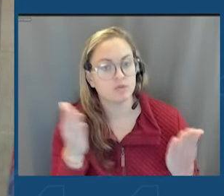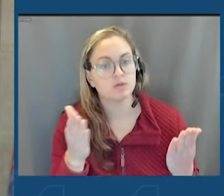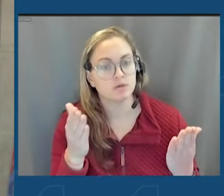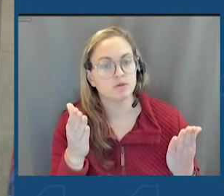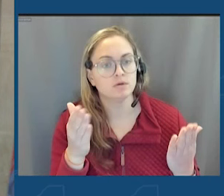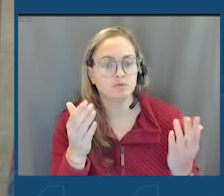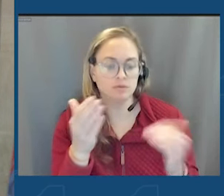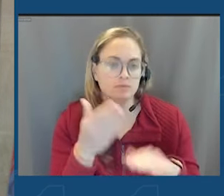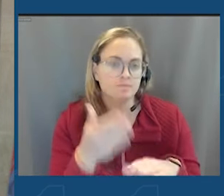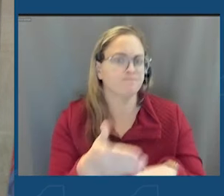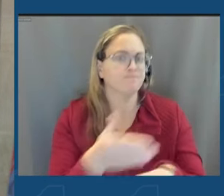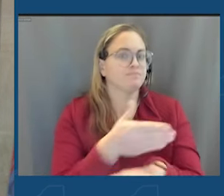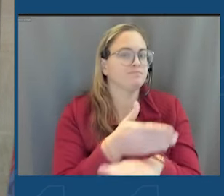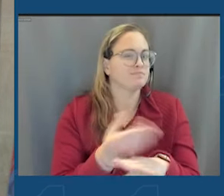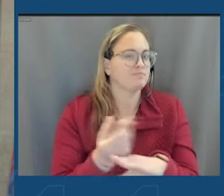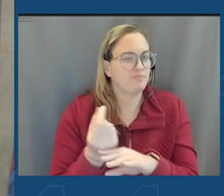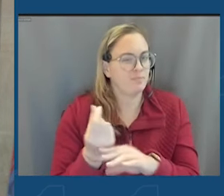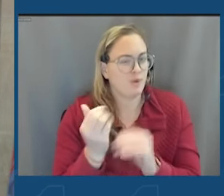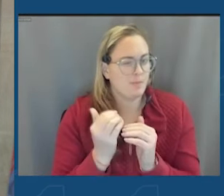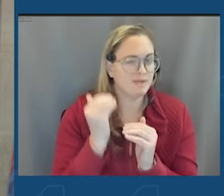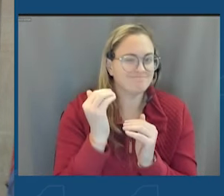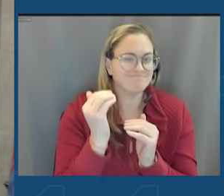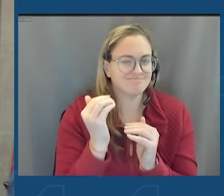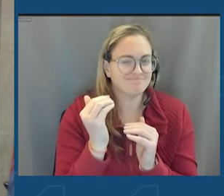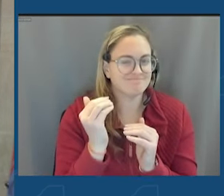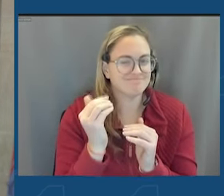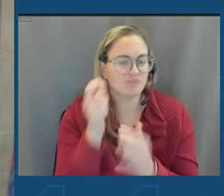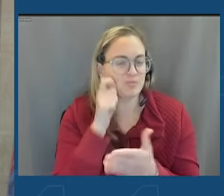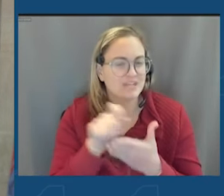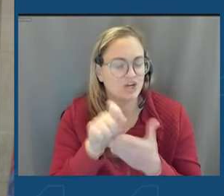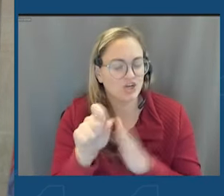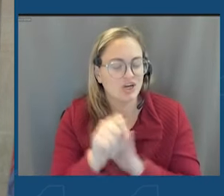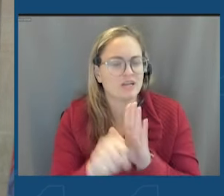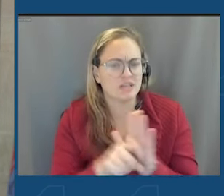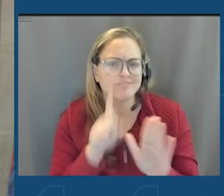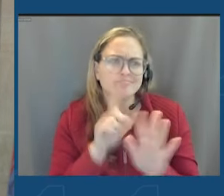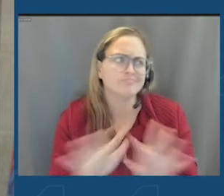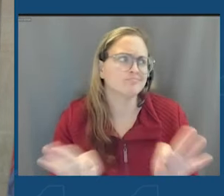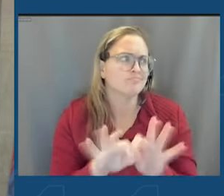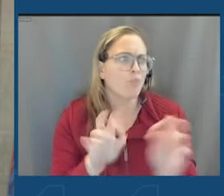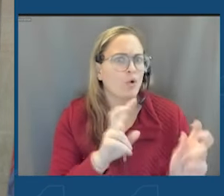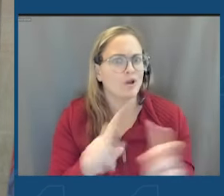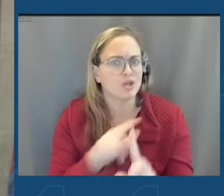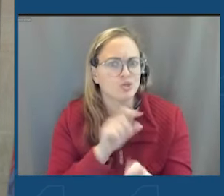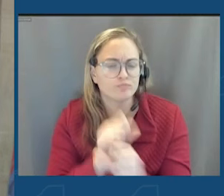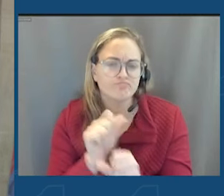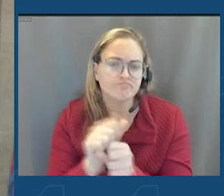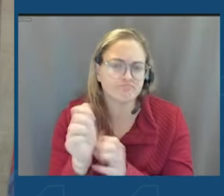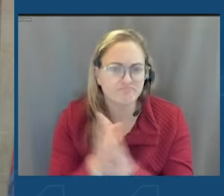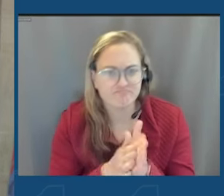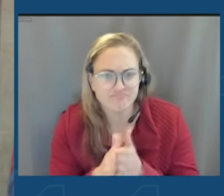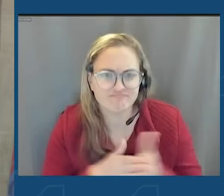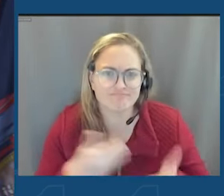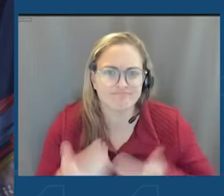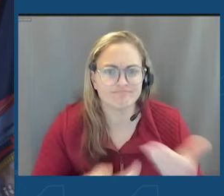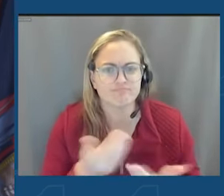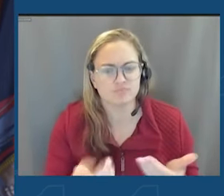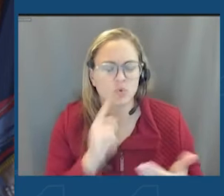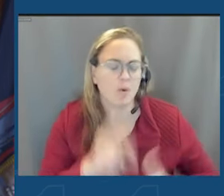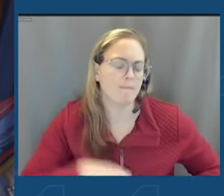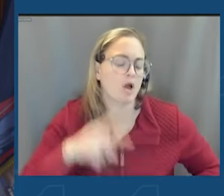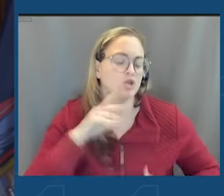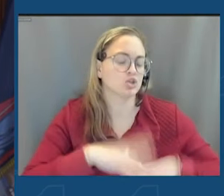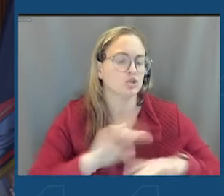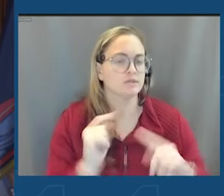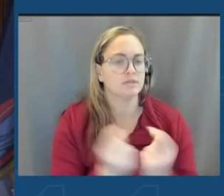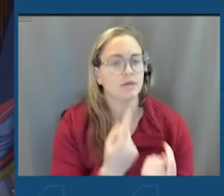Secretary of State. Well, she's working on really important issues, and I'm so proud to have her as part of our team. And of course, we have